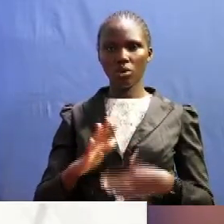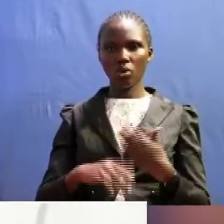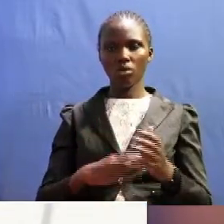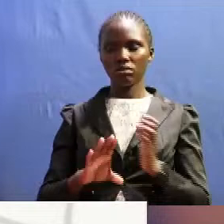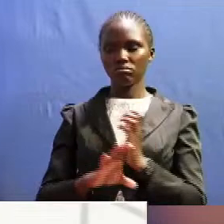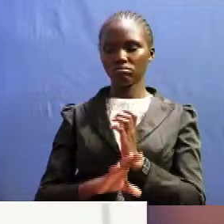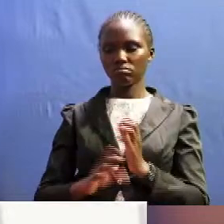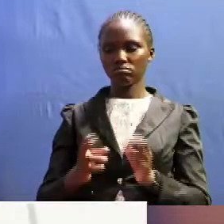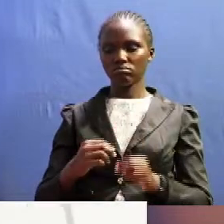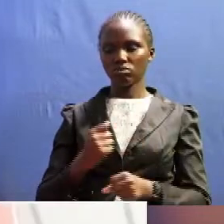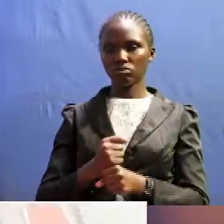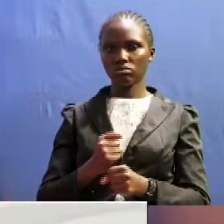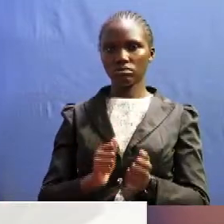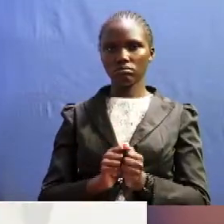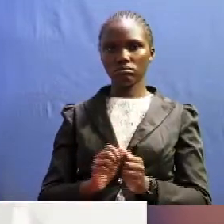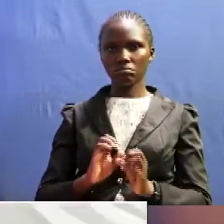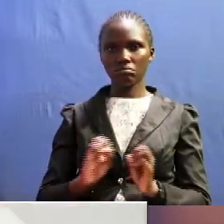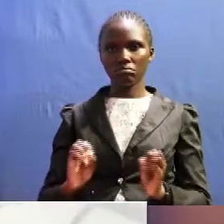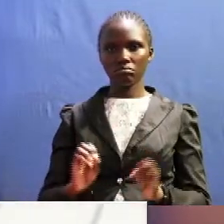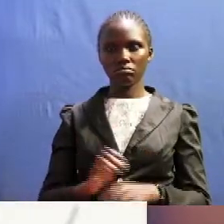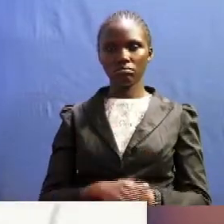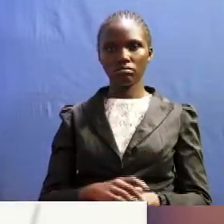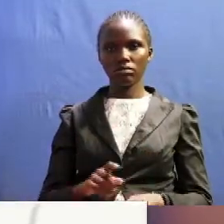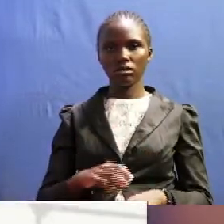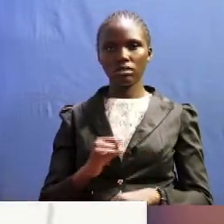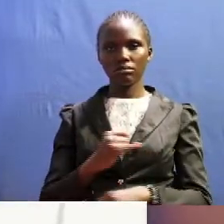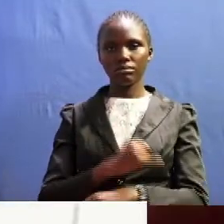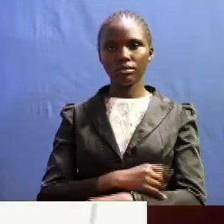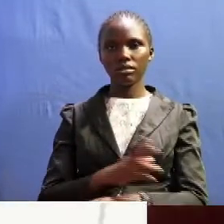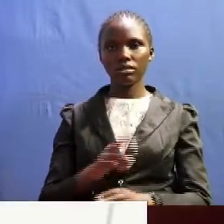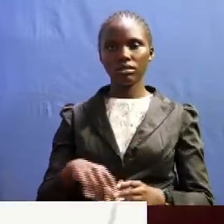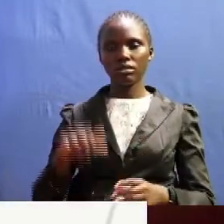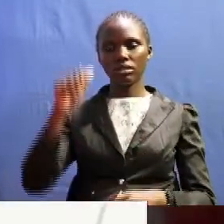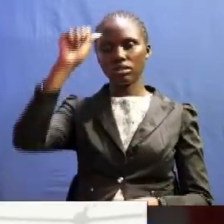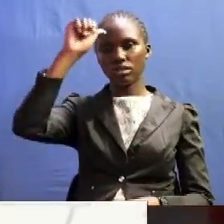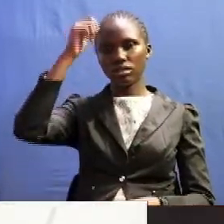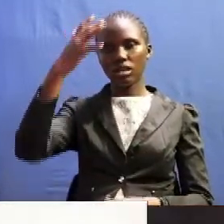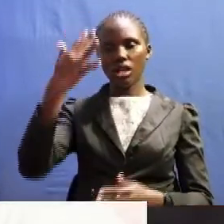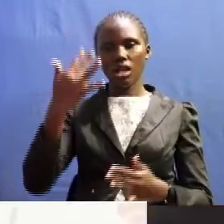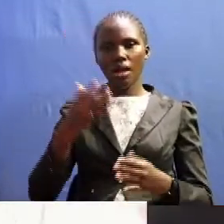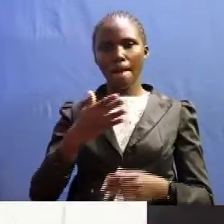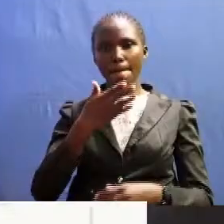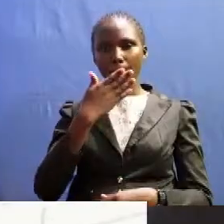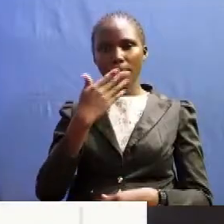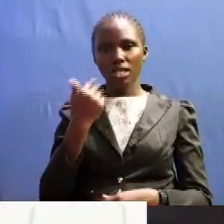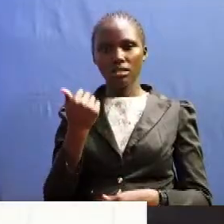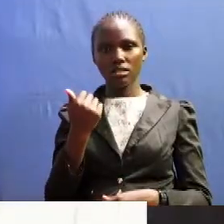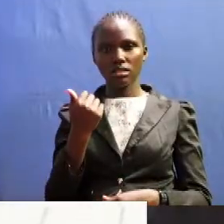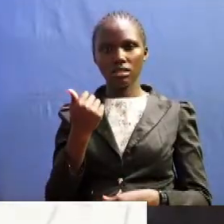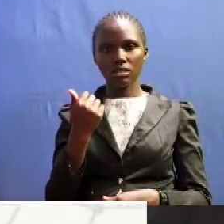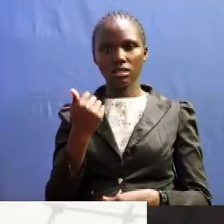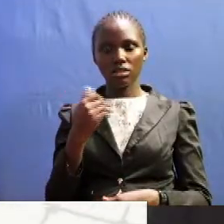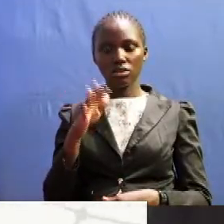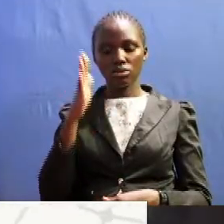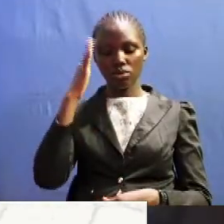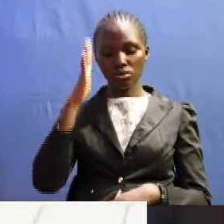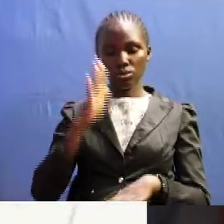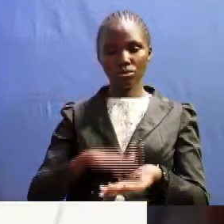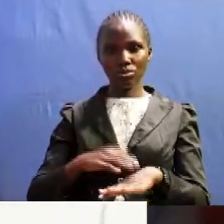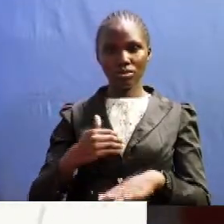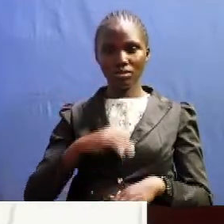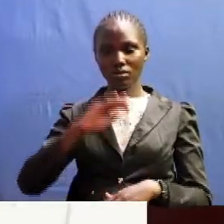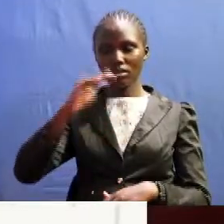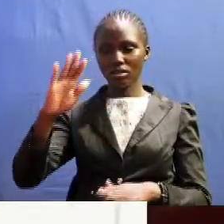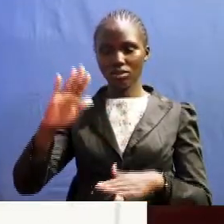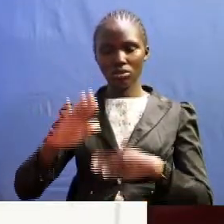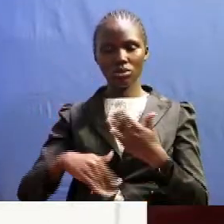stressing fairness, accountability, and institutional integrity. It is not fair to condemn the House in